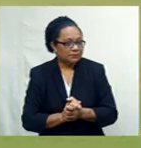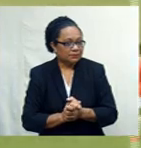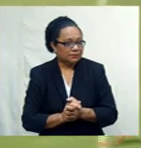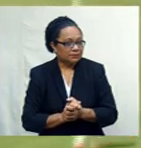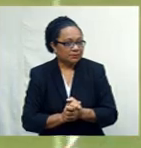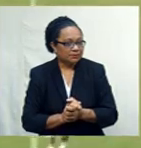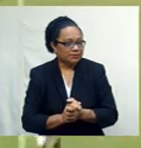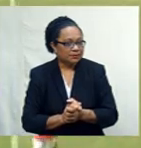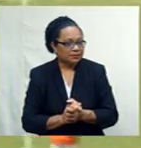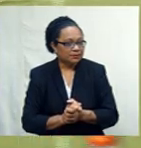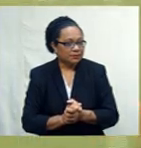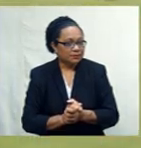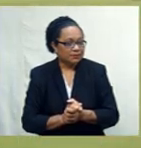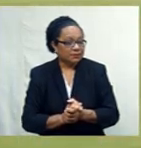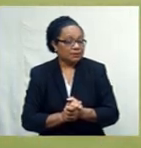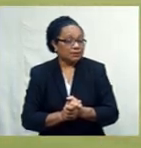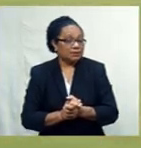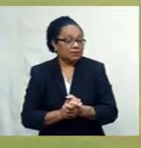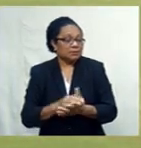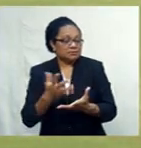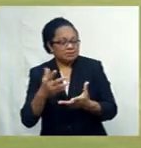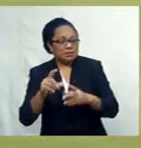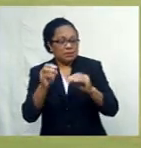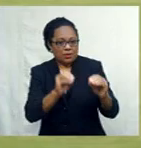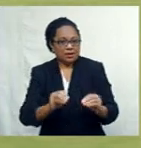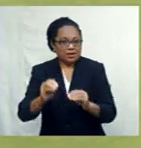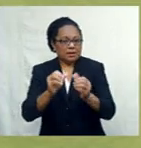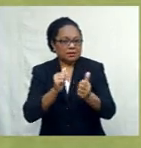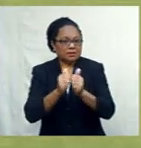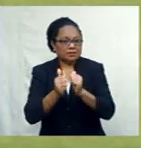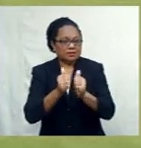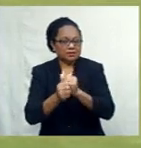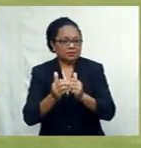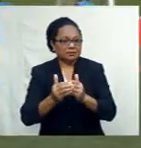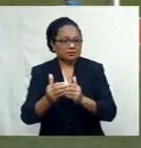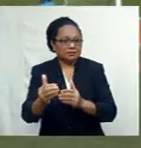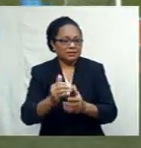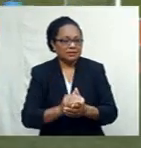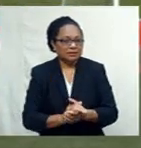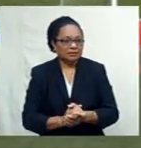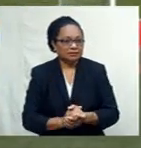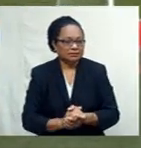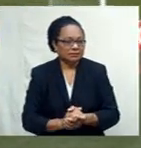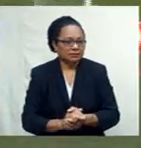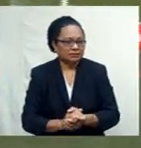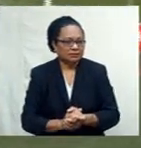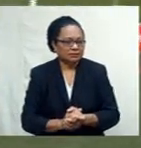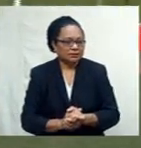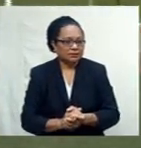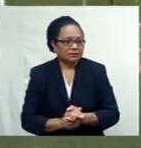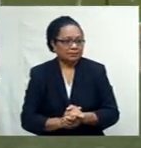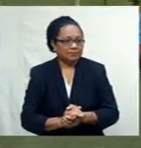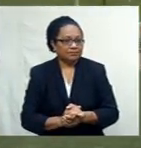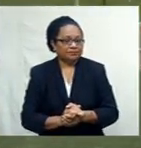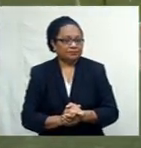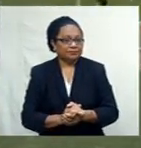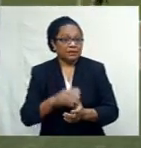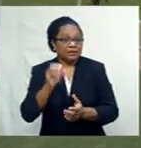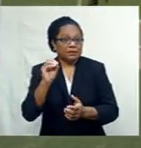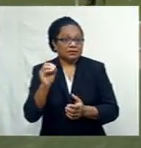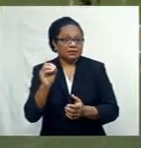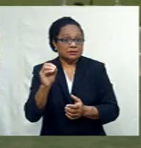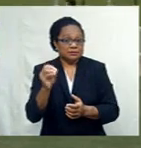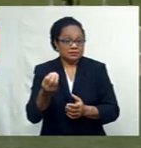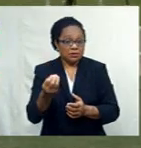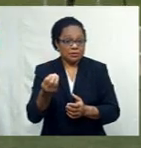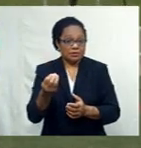hold our games closed doors and all that. If clearance is given, the association has placed its priority on the resumption of the national leagues.